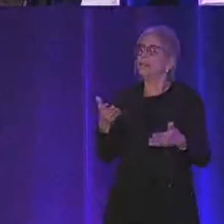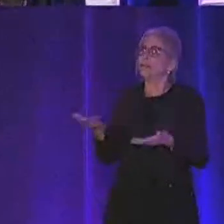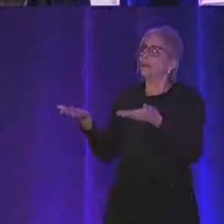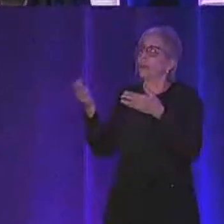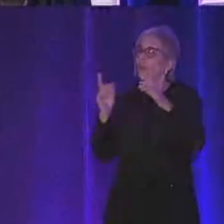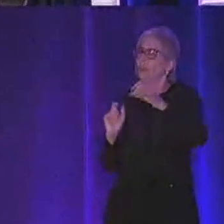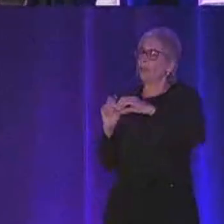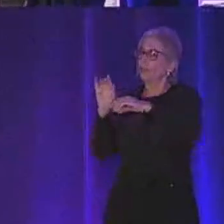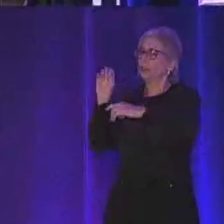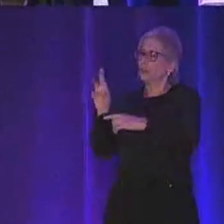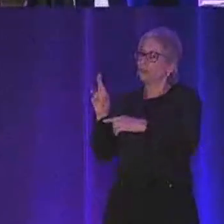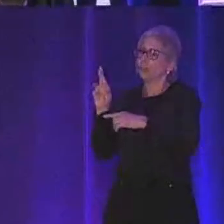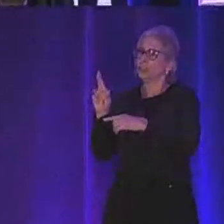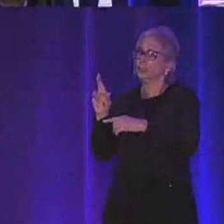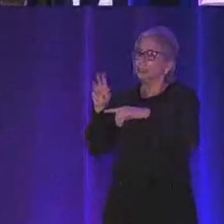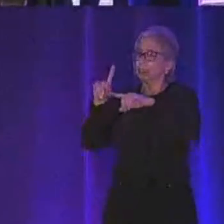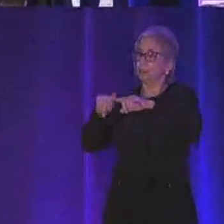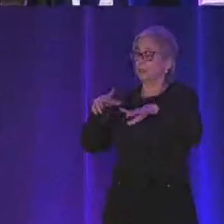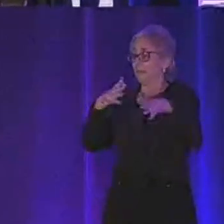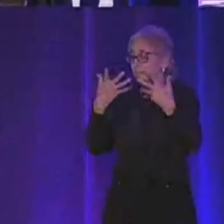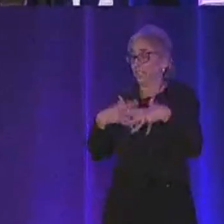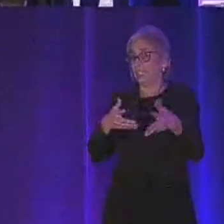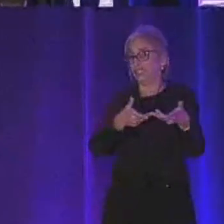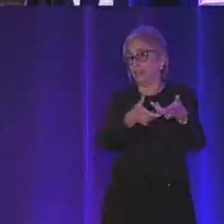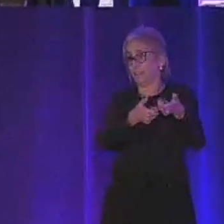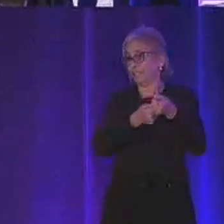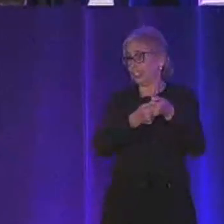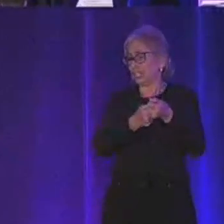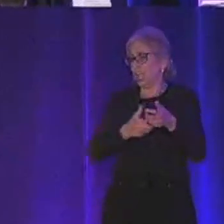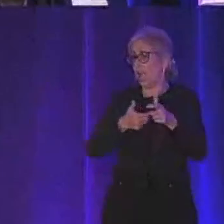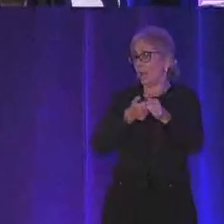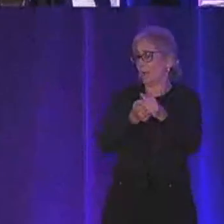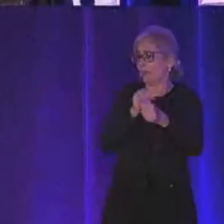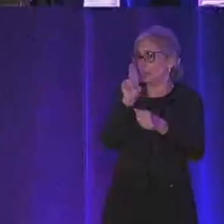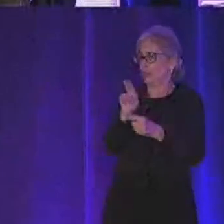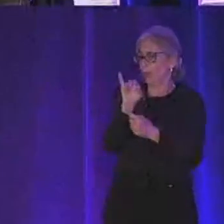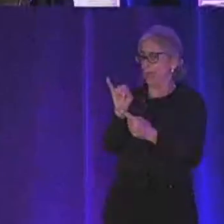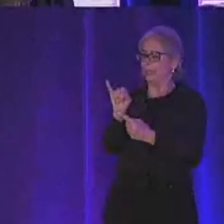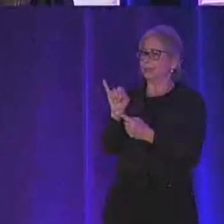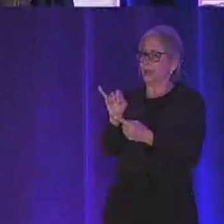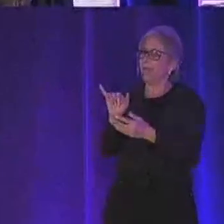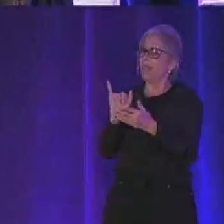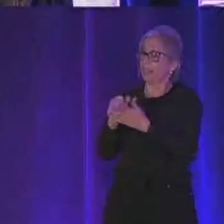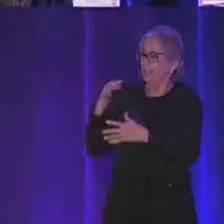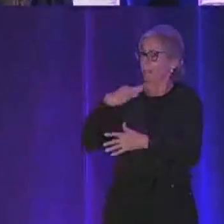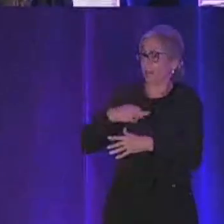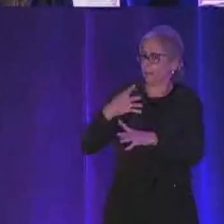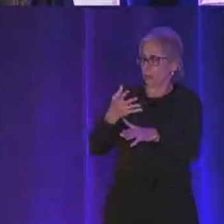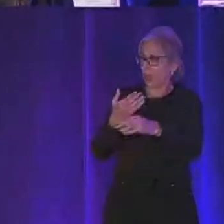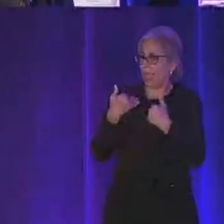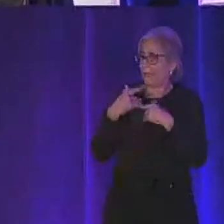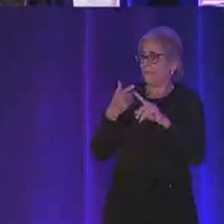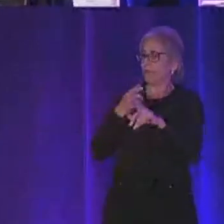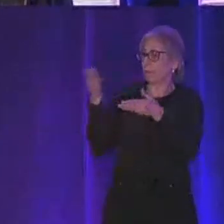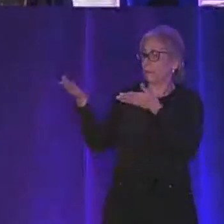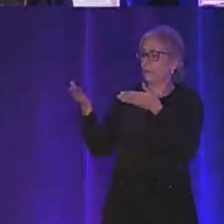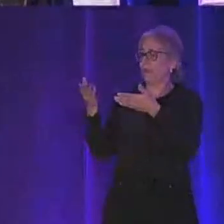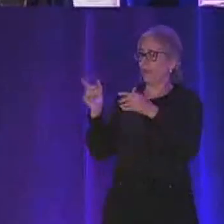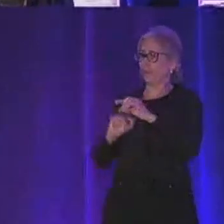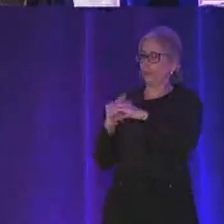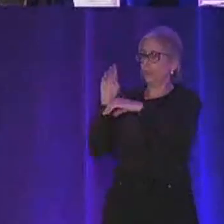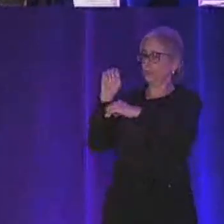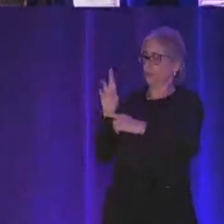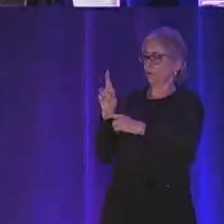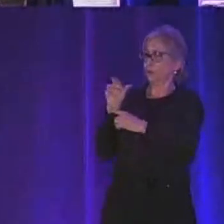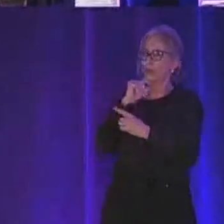that suspense data is finished fetching, update the UI. And that is a benefit you get from the server focus. You don't have to think about